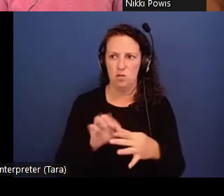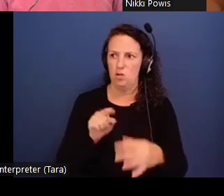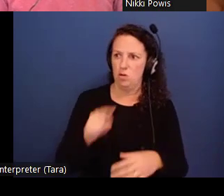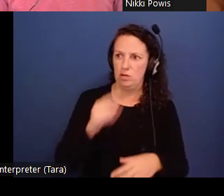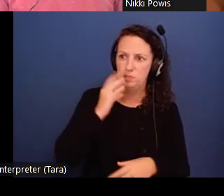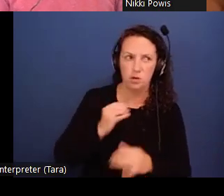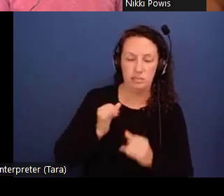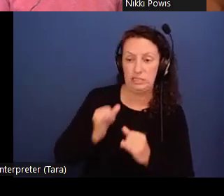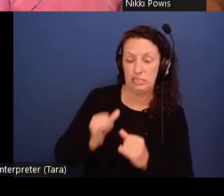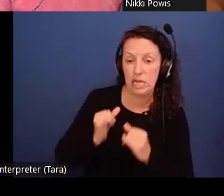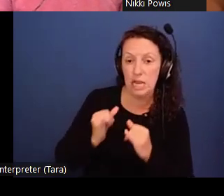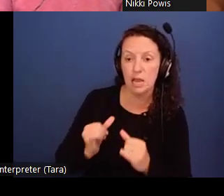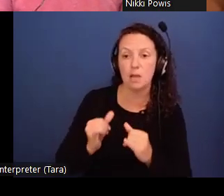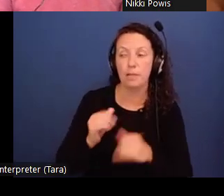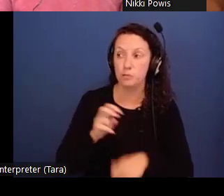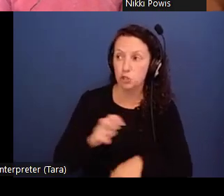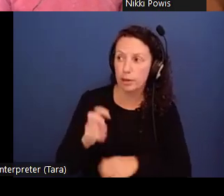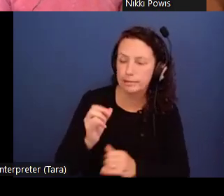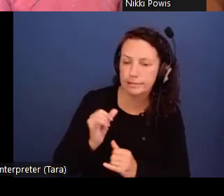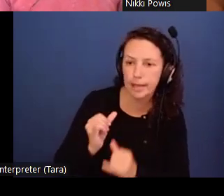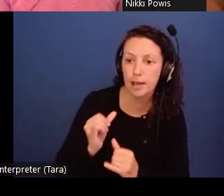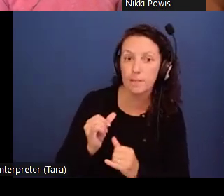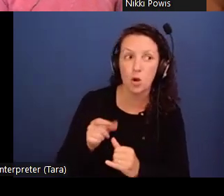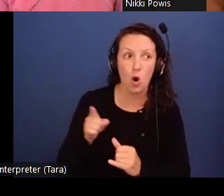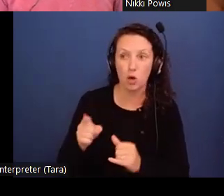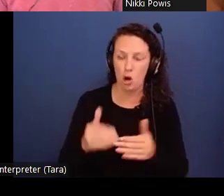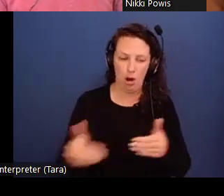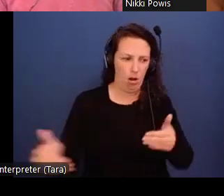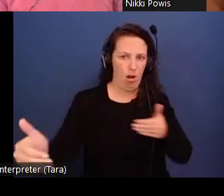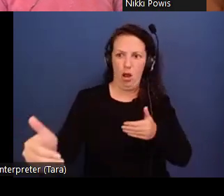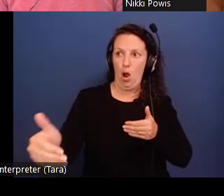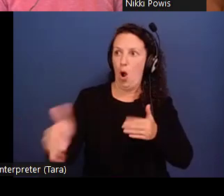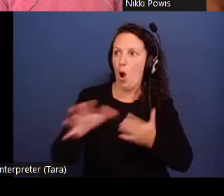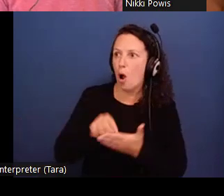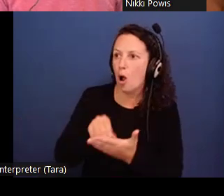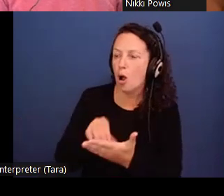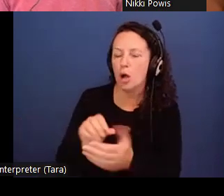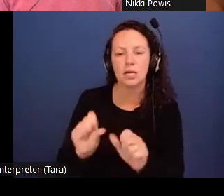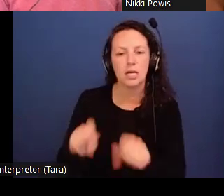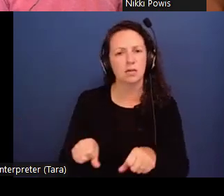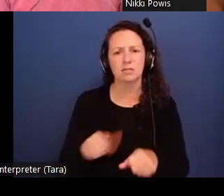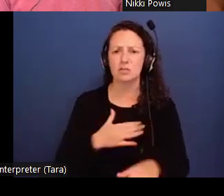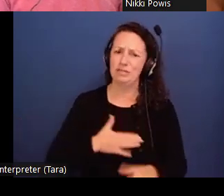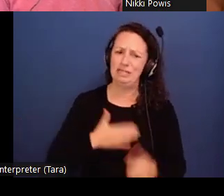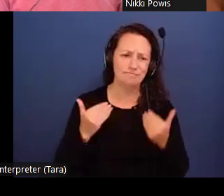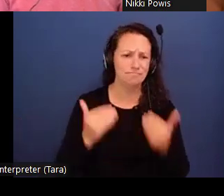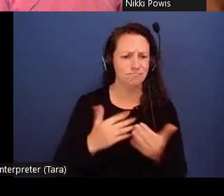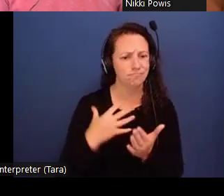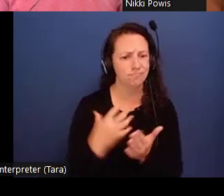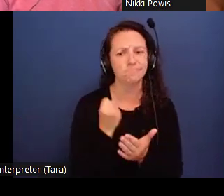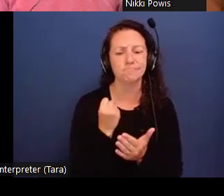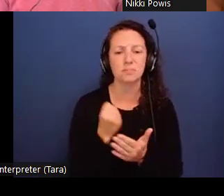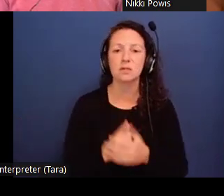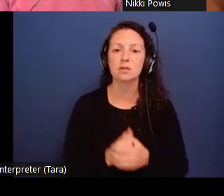that you're on or that they've gone before you. So please, please do take advantage of that. And we're going to send